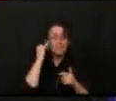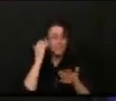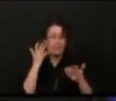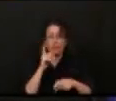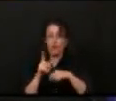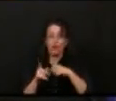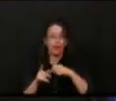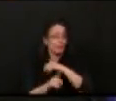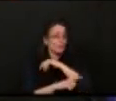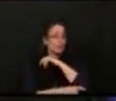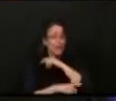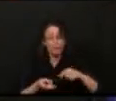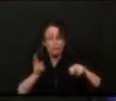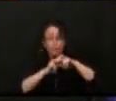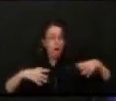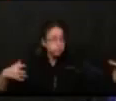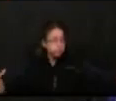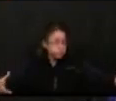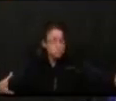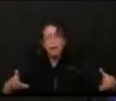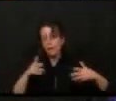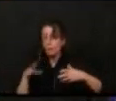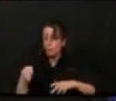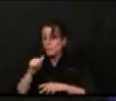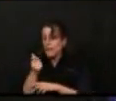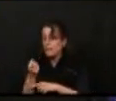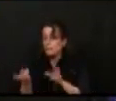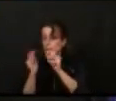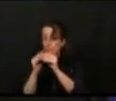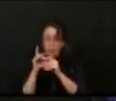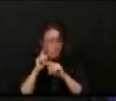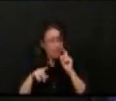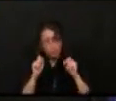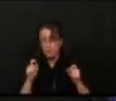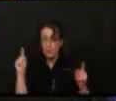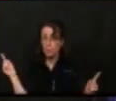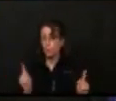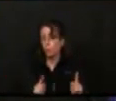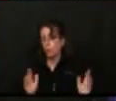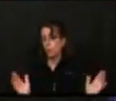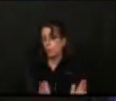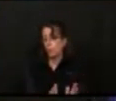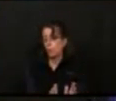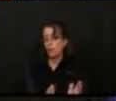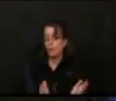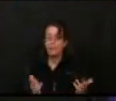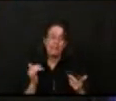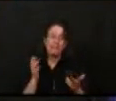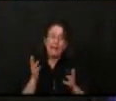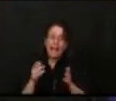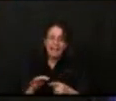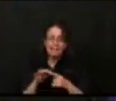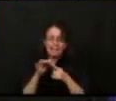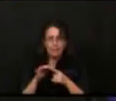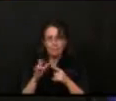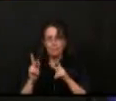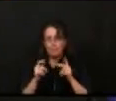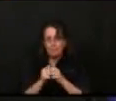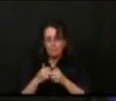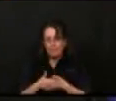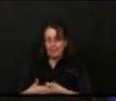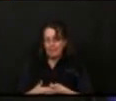less. It's really easy to reduce unless you got a baby with a lot of diapers, it's pretty easy to reduce the